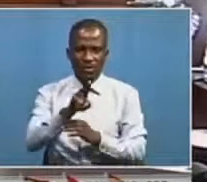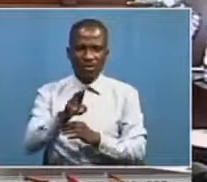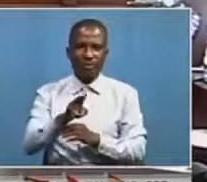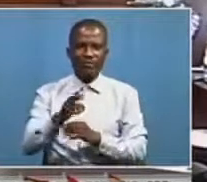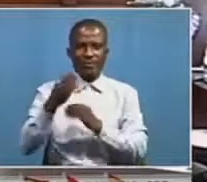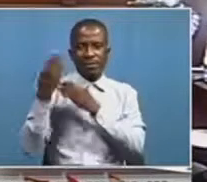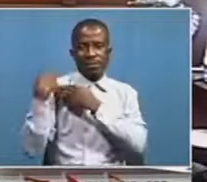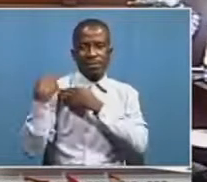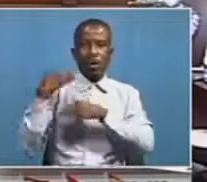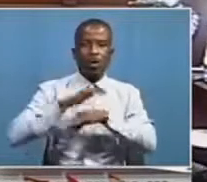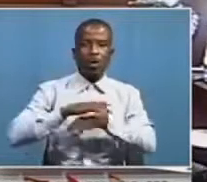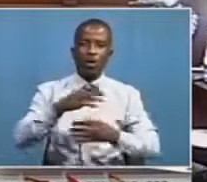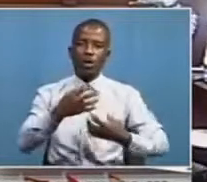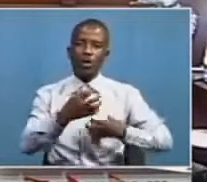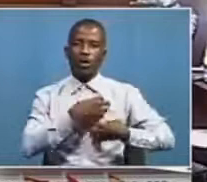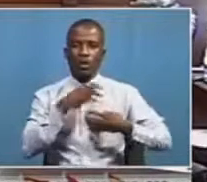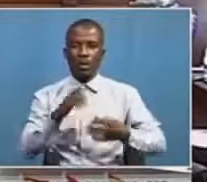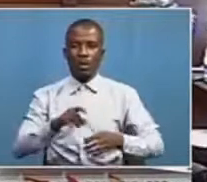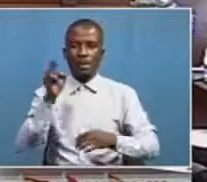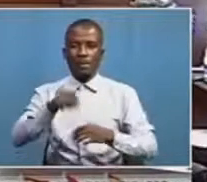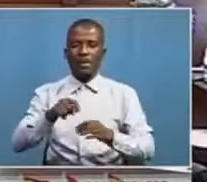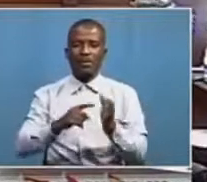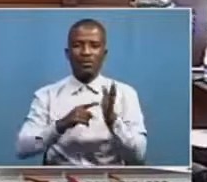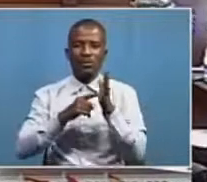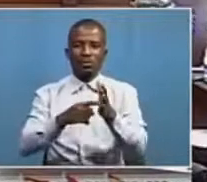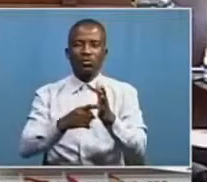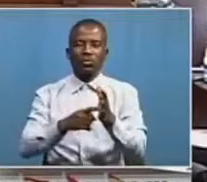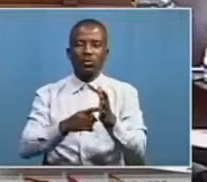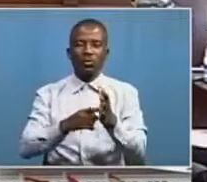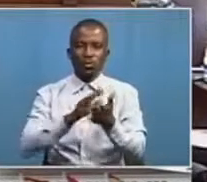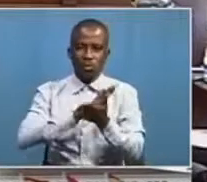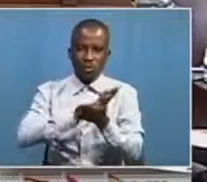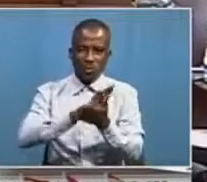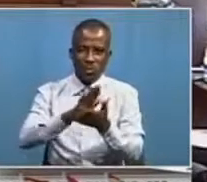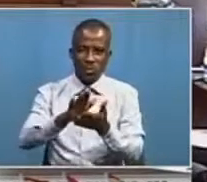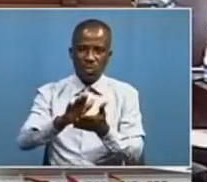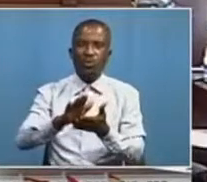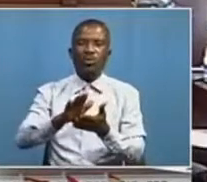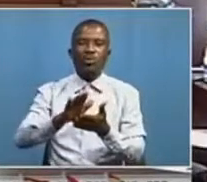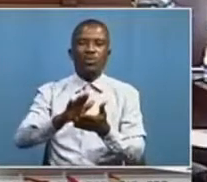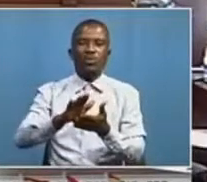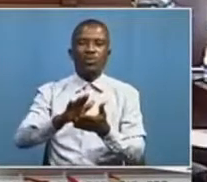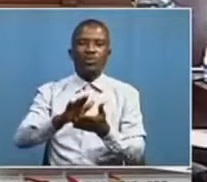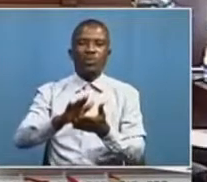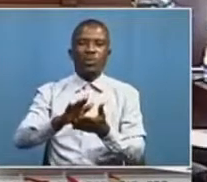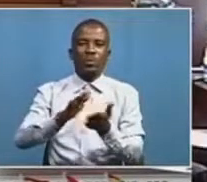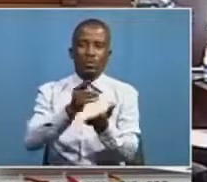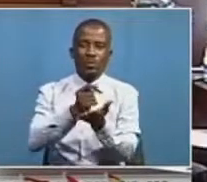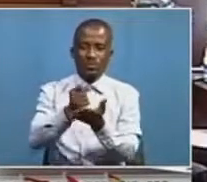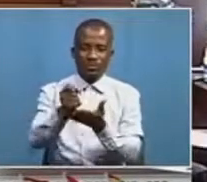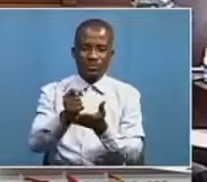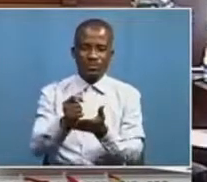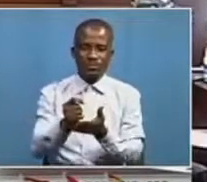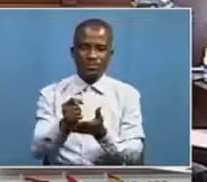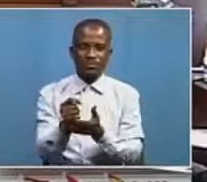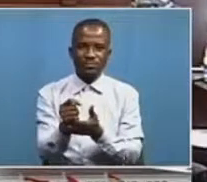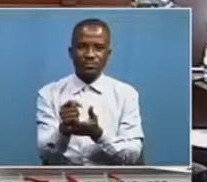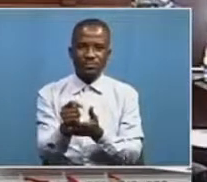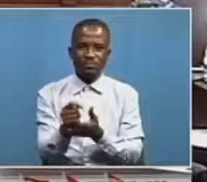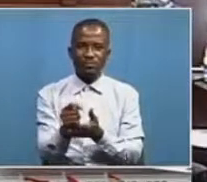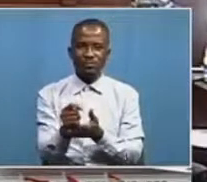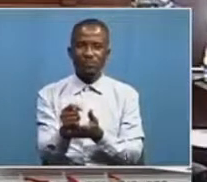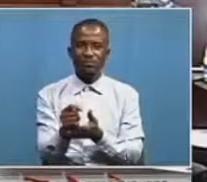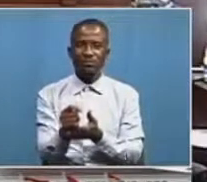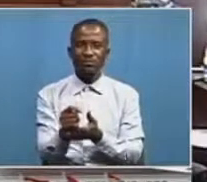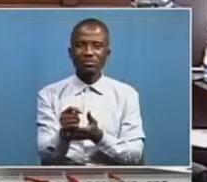the petitioner to prove not only non-compliance with the electoral law, but also that the non-compliance affected the results of the election. End of